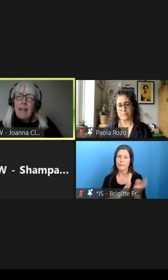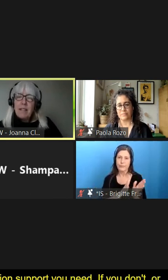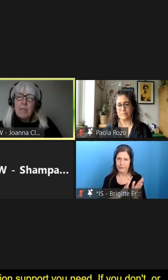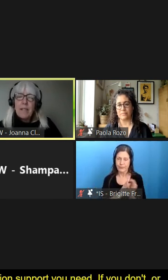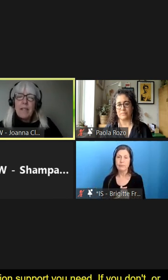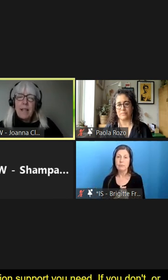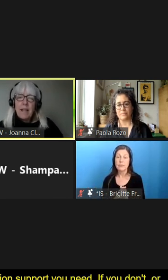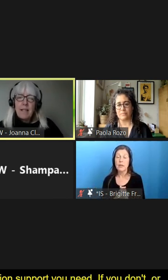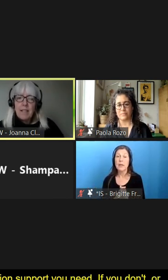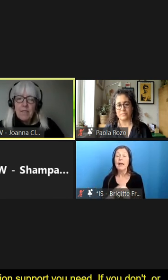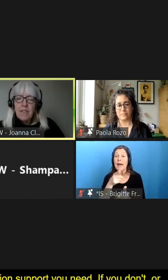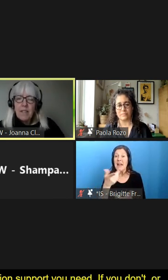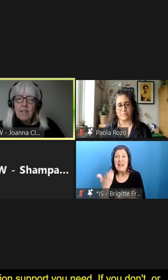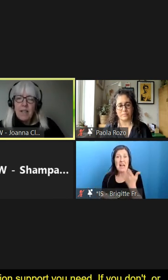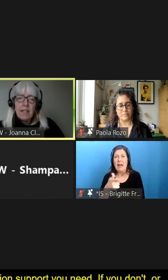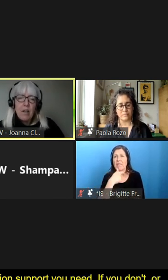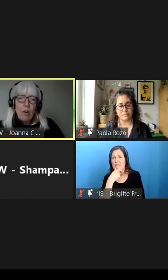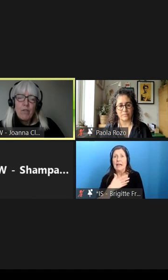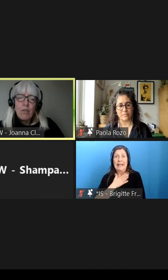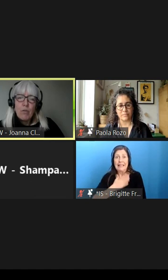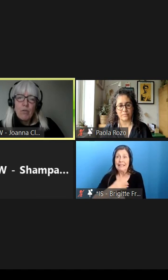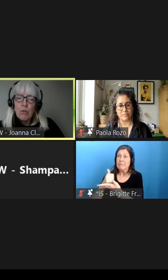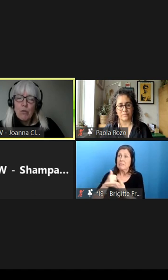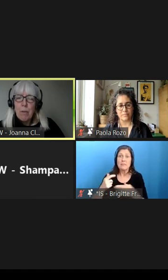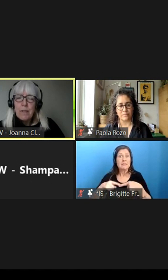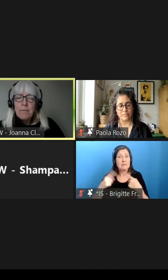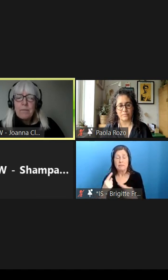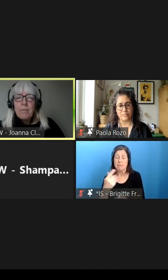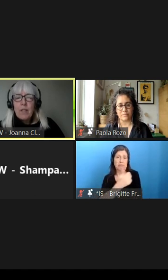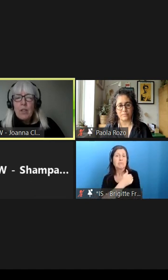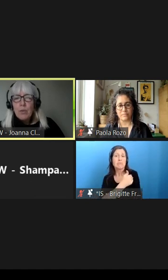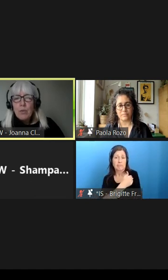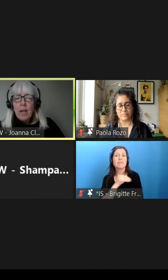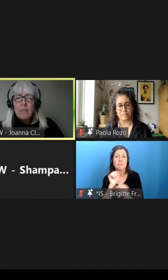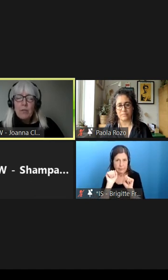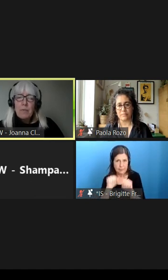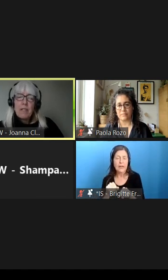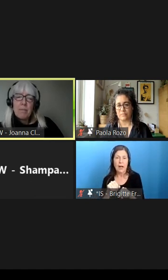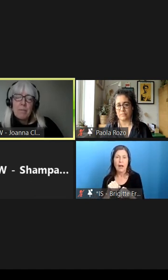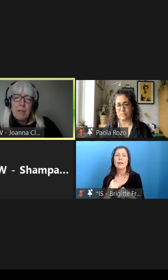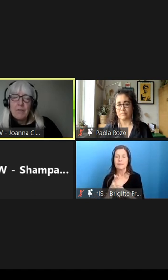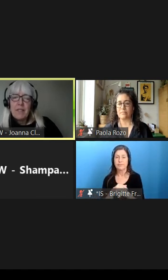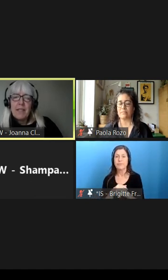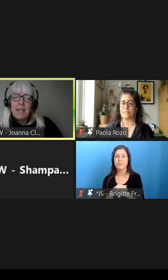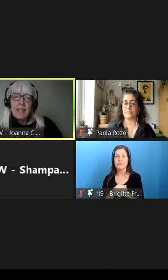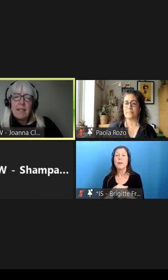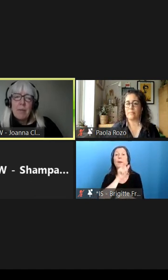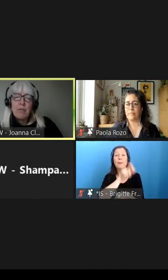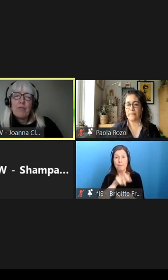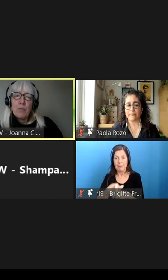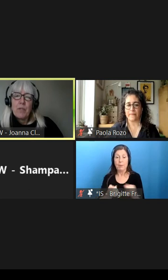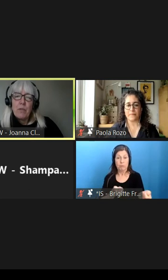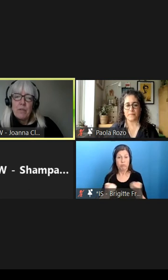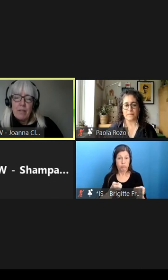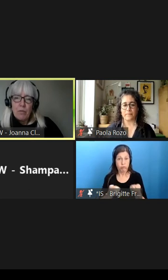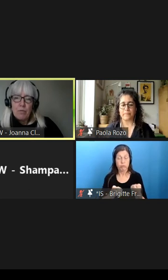anything else, please ask the facilitator of your group, and there will be people facilitating both